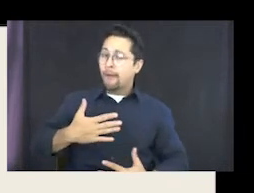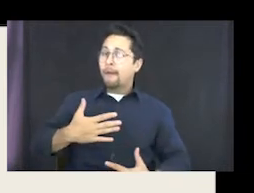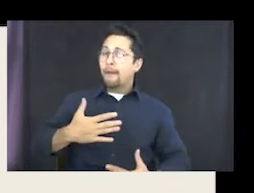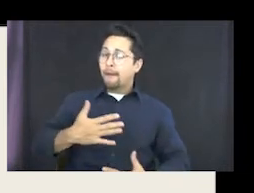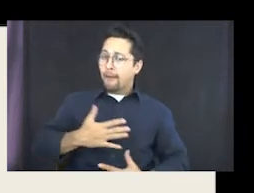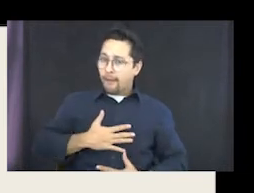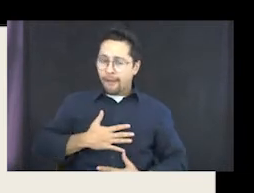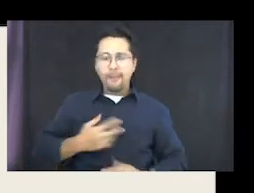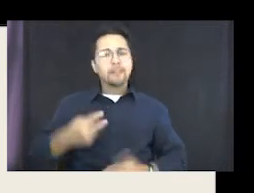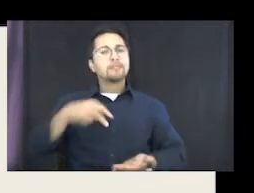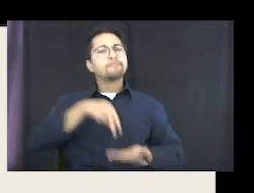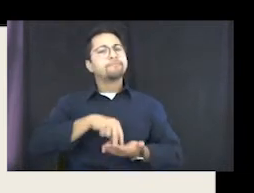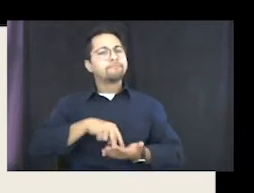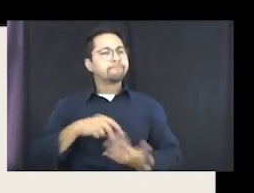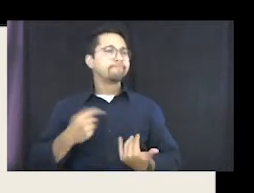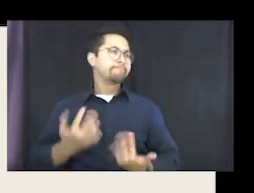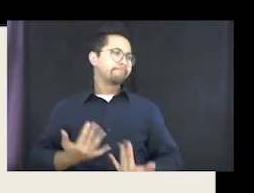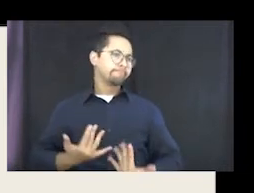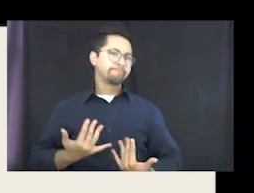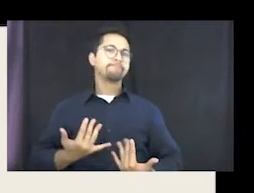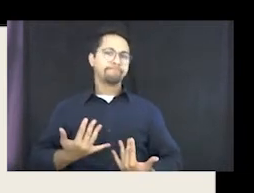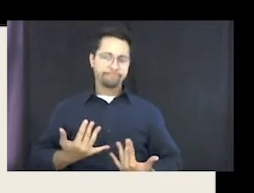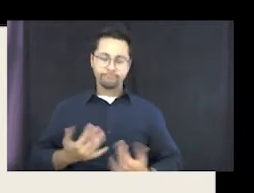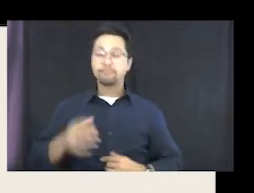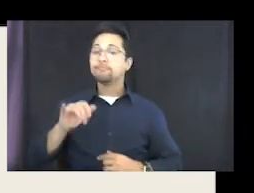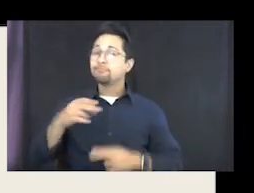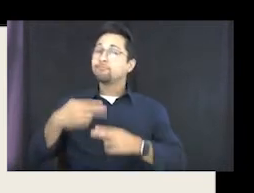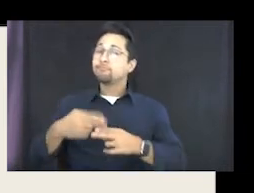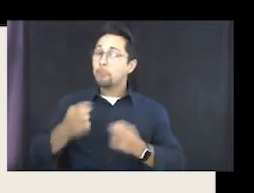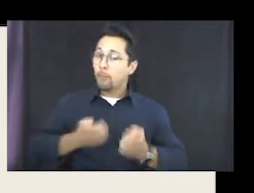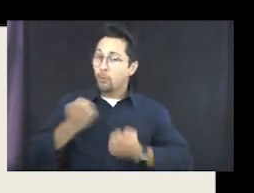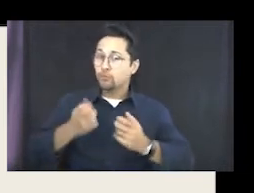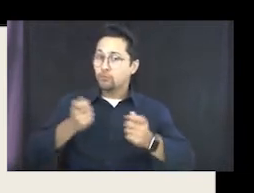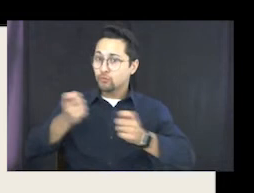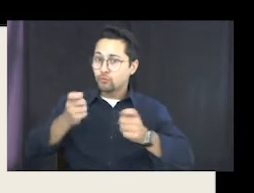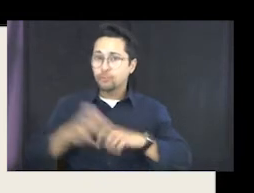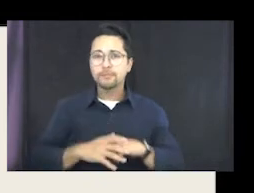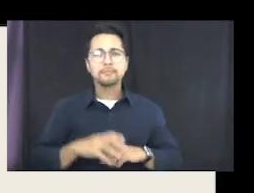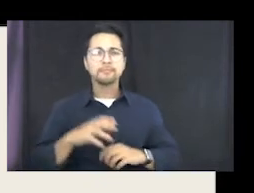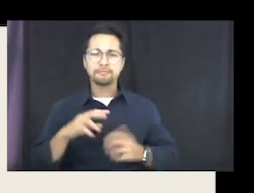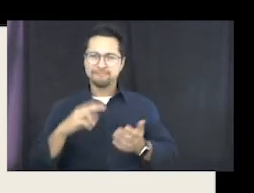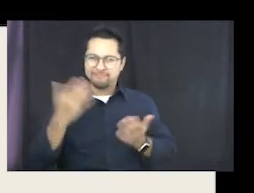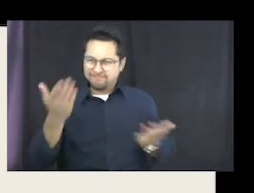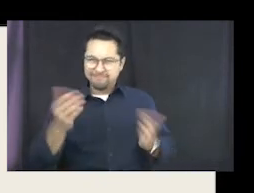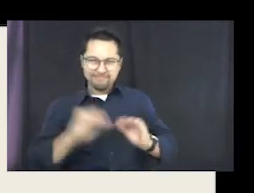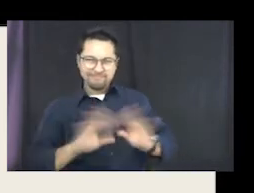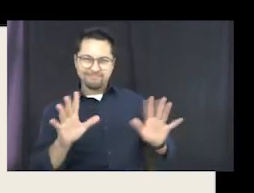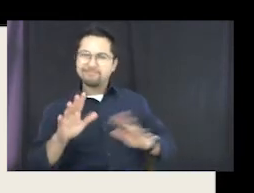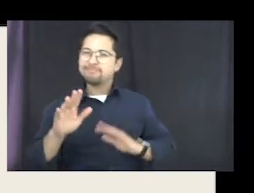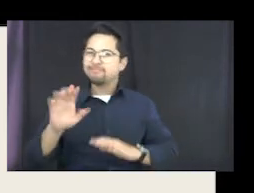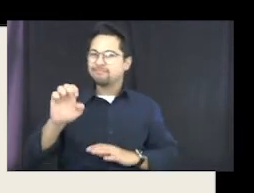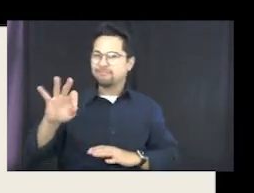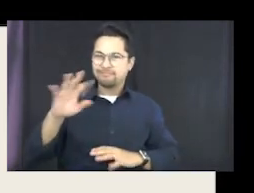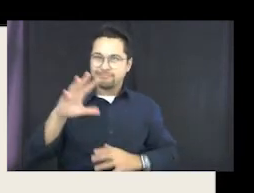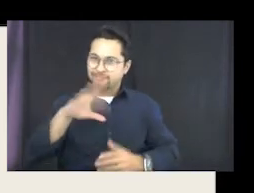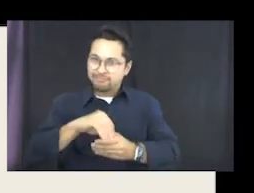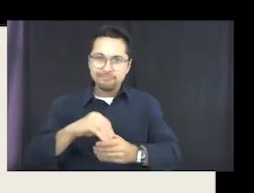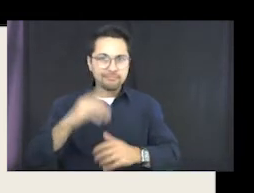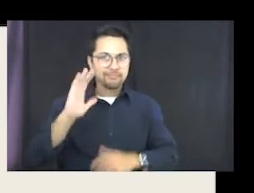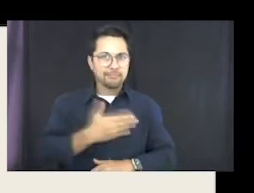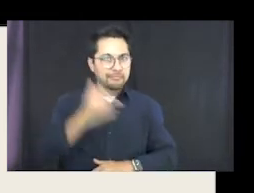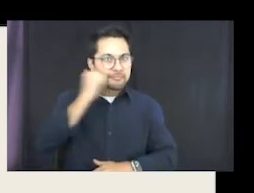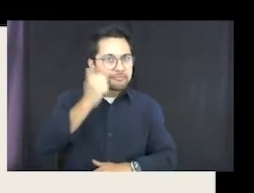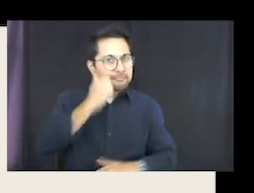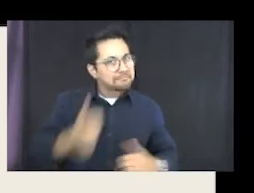open area while you wait. That's your emotional control. As you can see, executive functioning plays a big role in our daily lives.